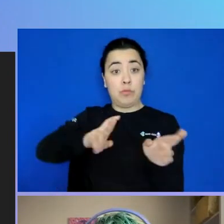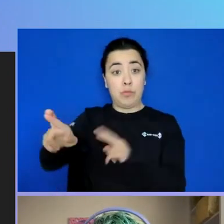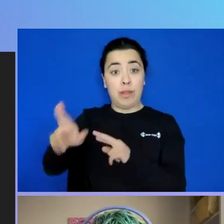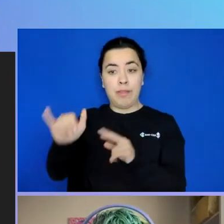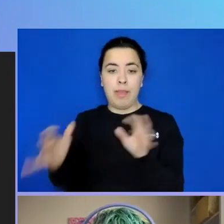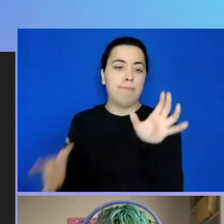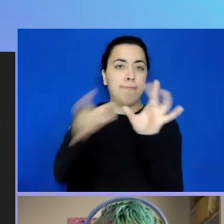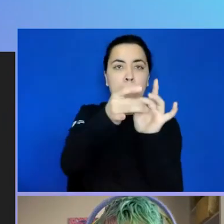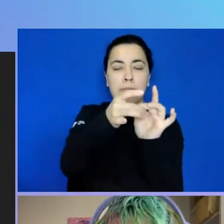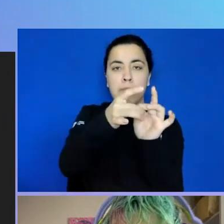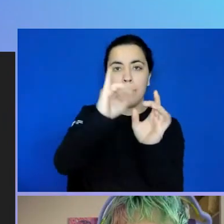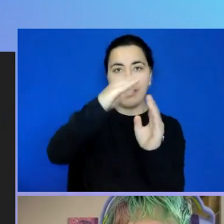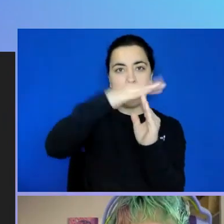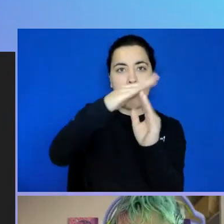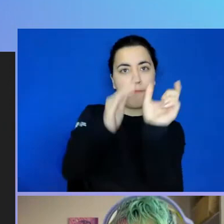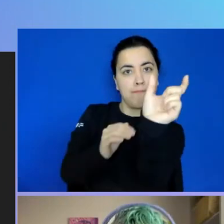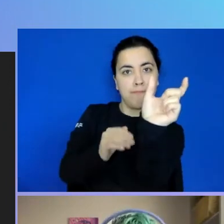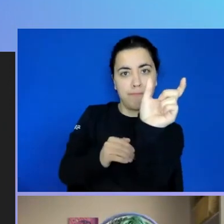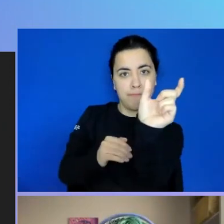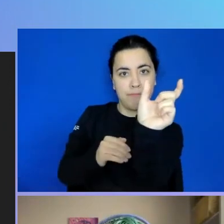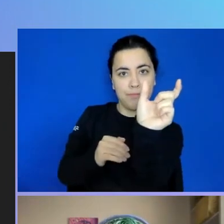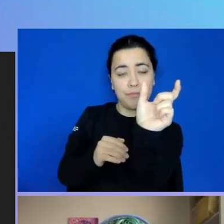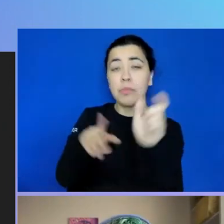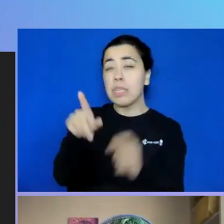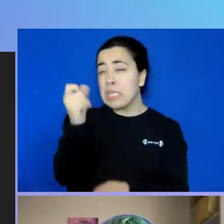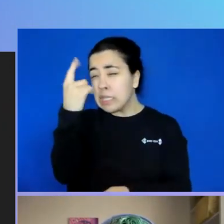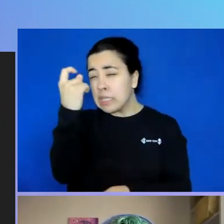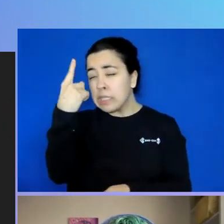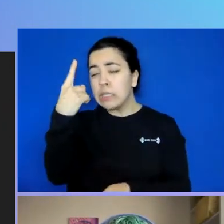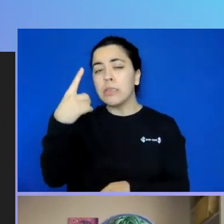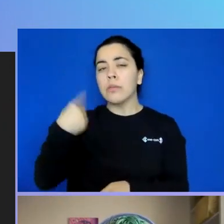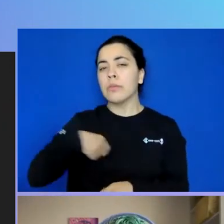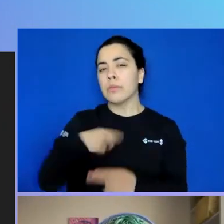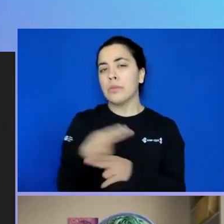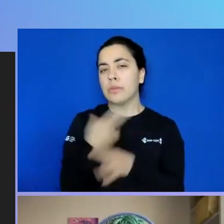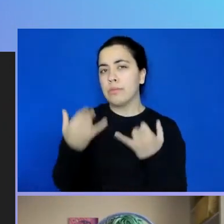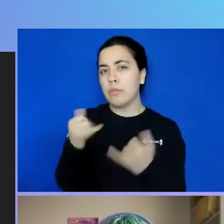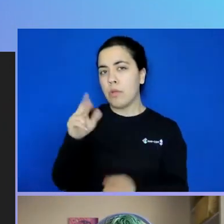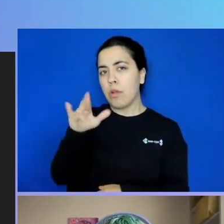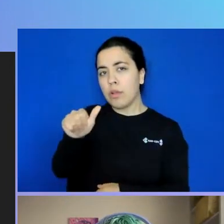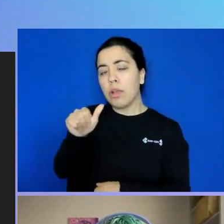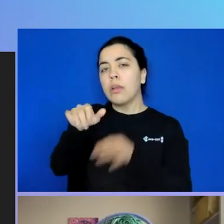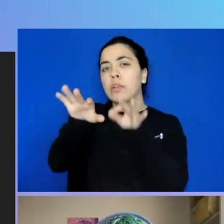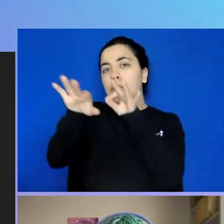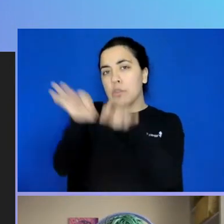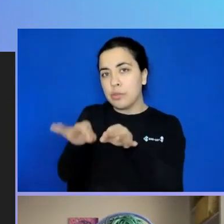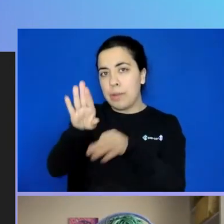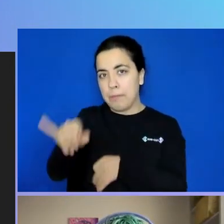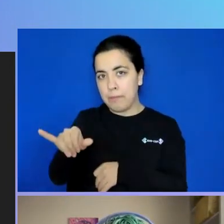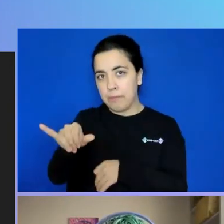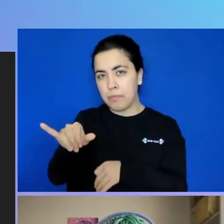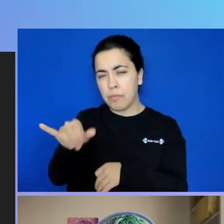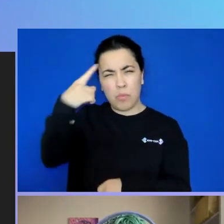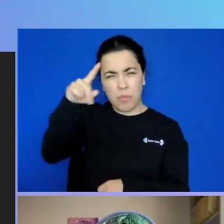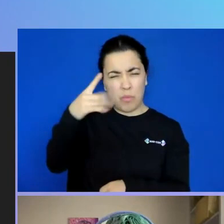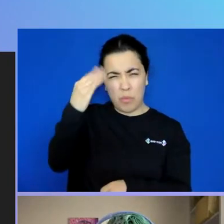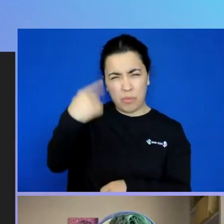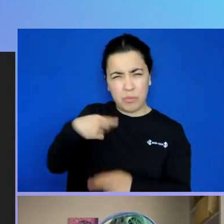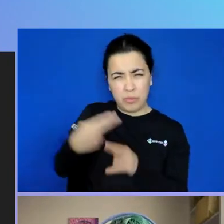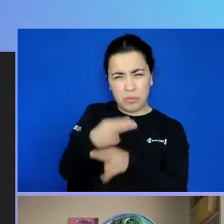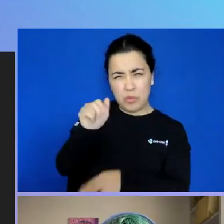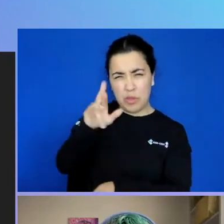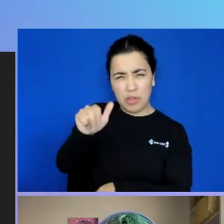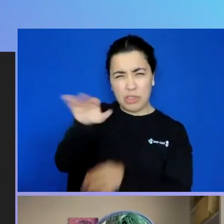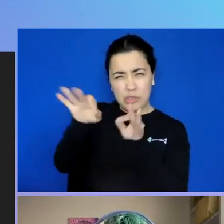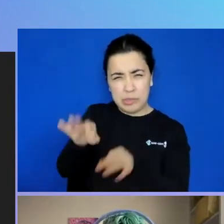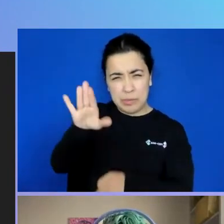button. One thing I want to note here is that we're using aria described by. And the reason for this is that the